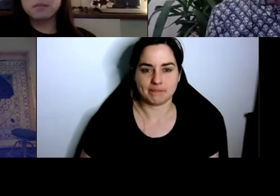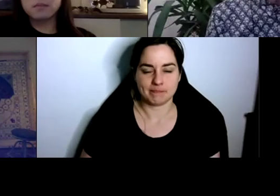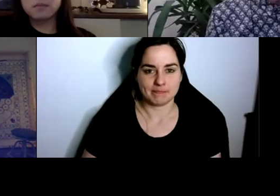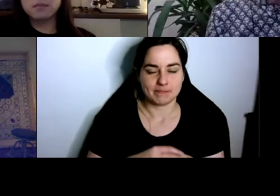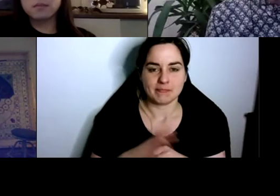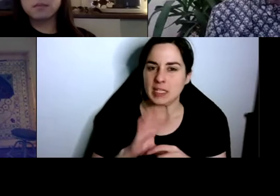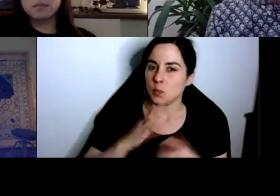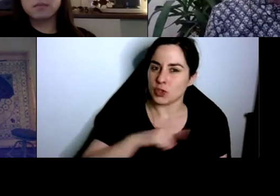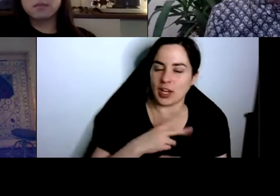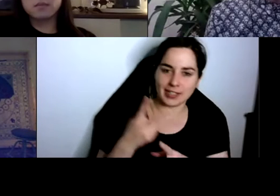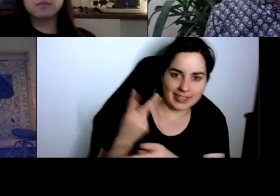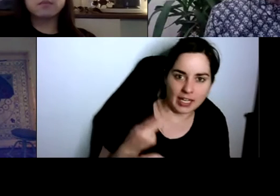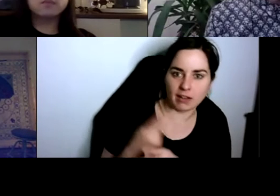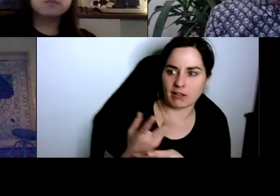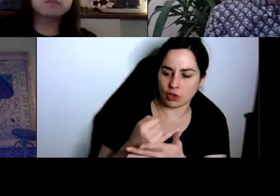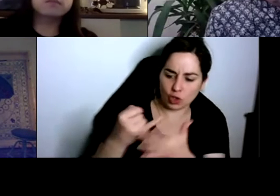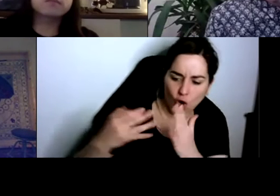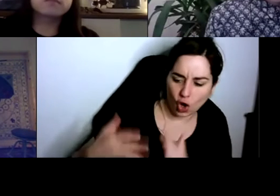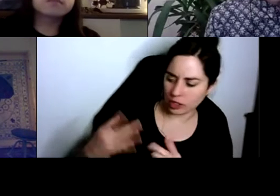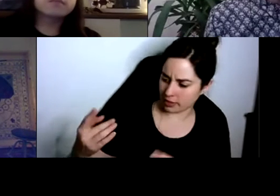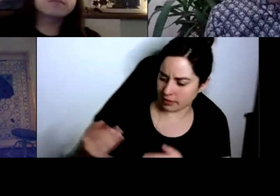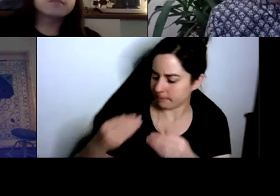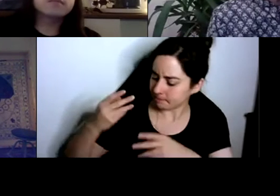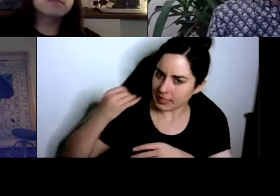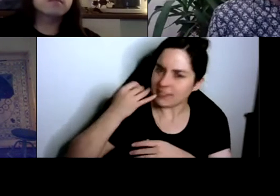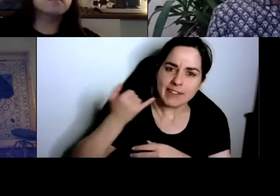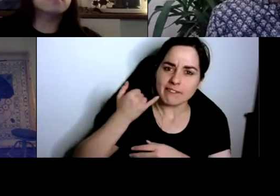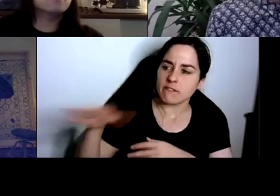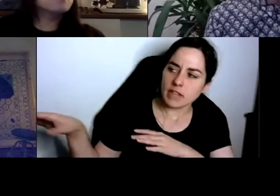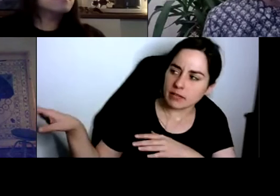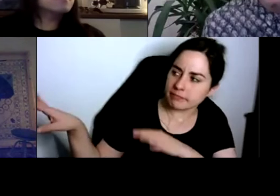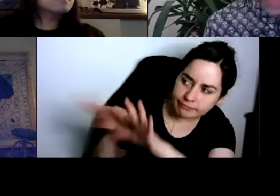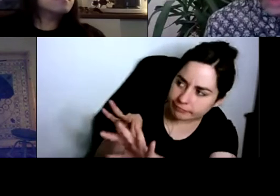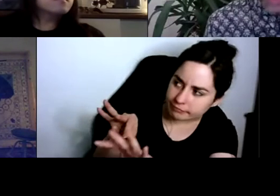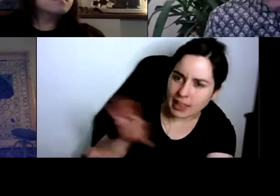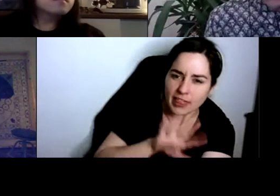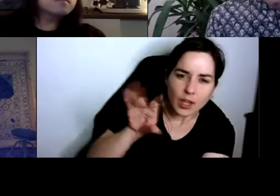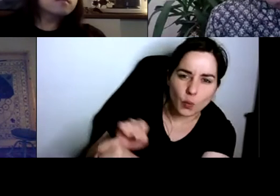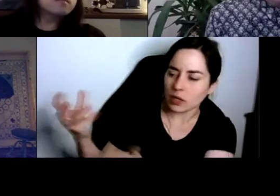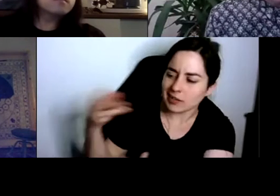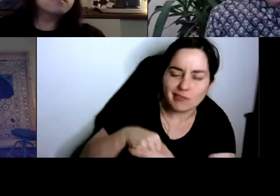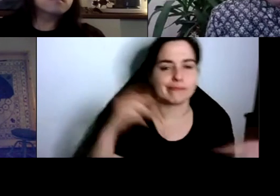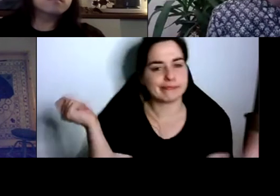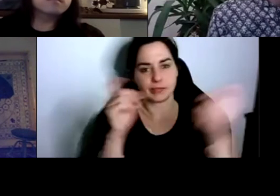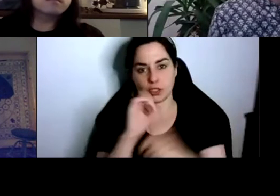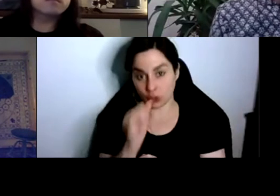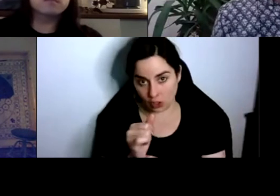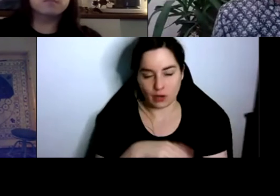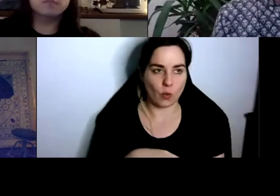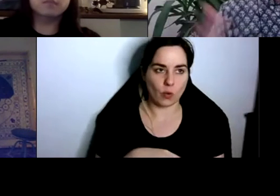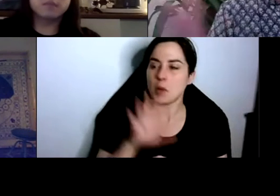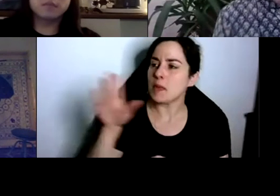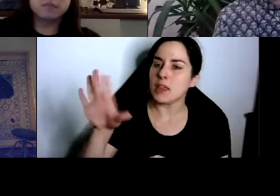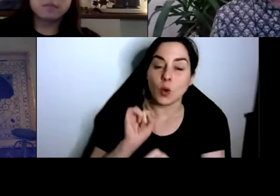way. Again, even if they're not selected, even before they submit, even if they want feedback about their thing that didn't get in. And then